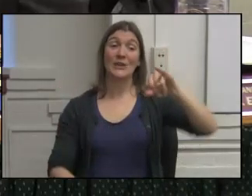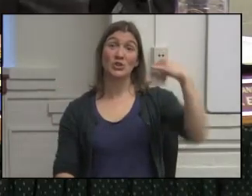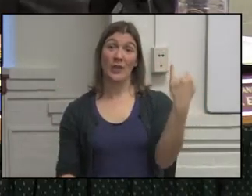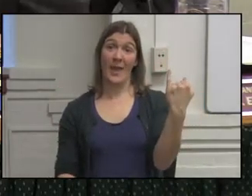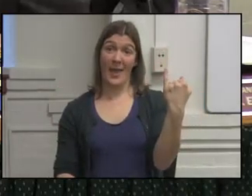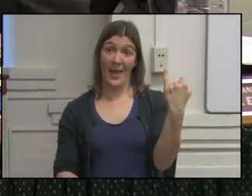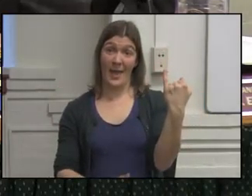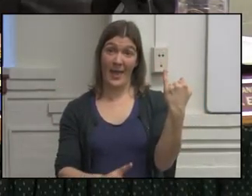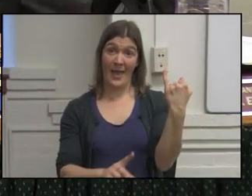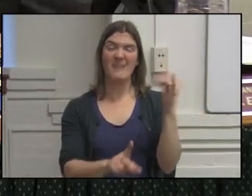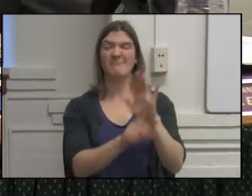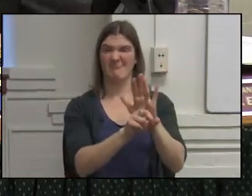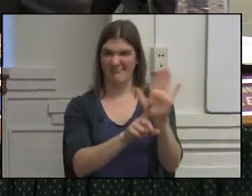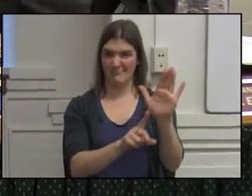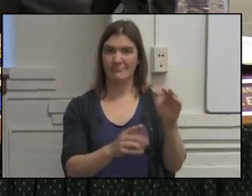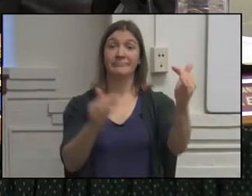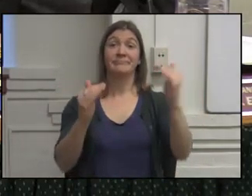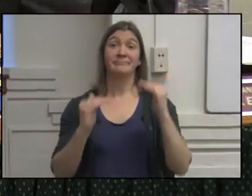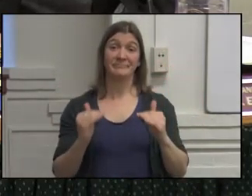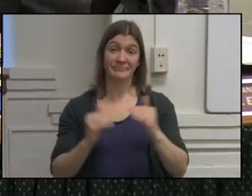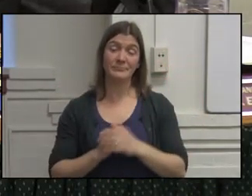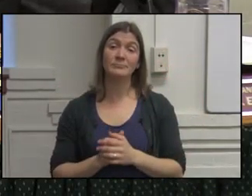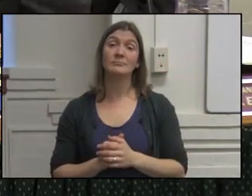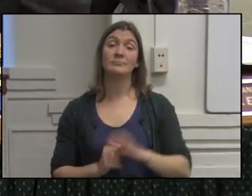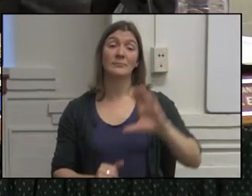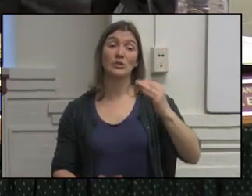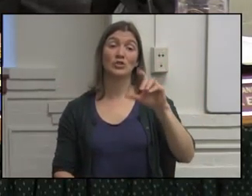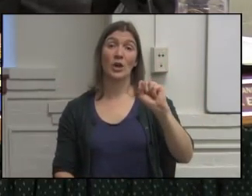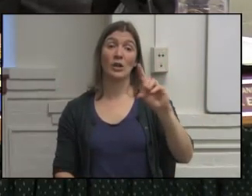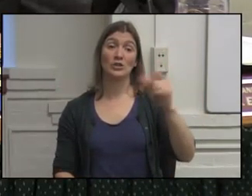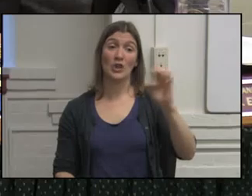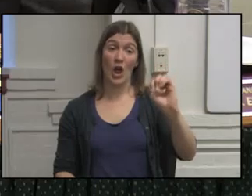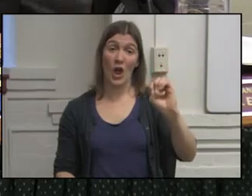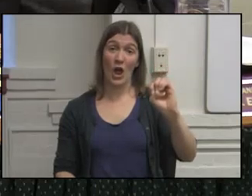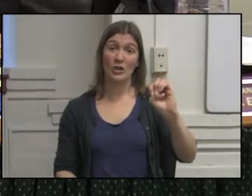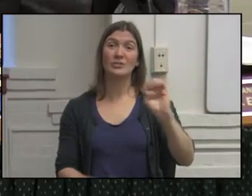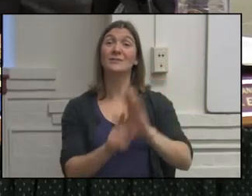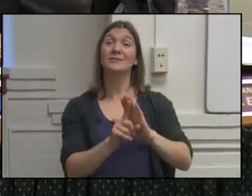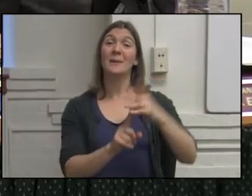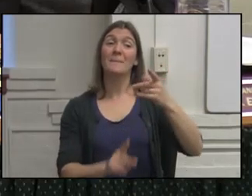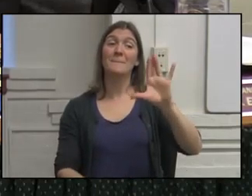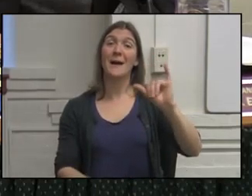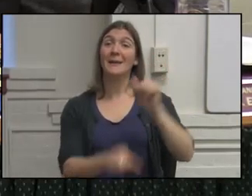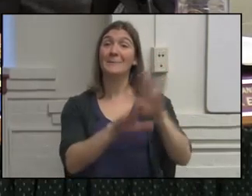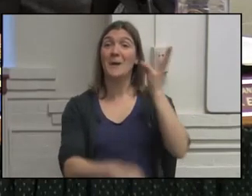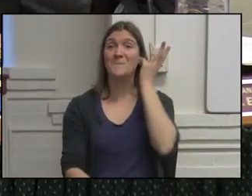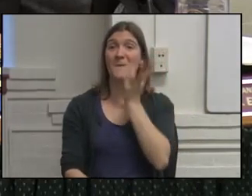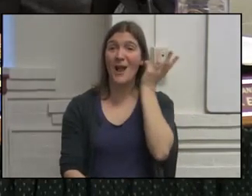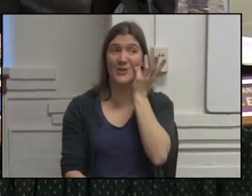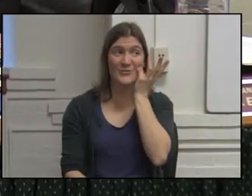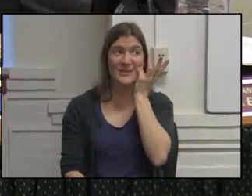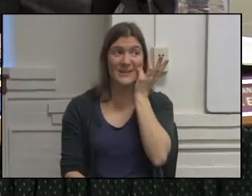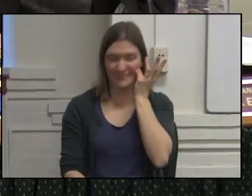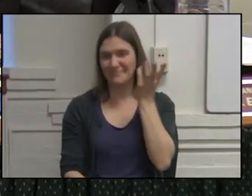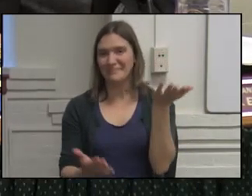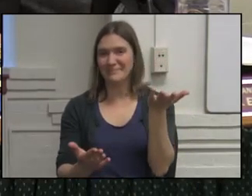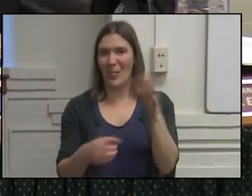Johnsbury Distillery from St. Johnsbury, Charles Dodge doing business as Putney Mountain Winery from